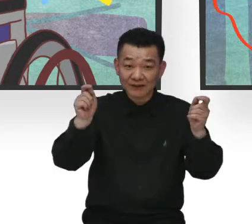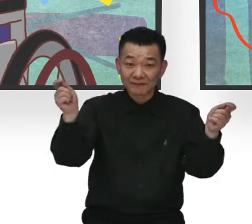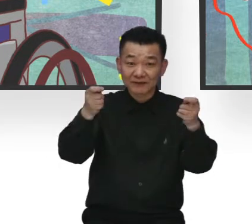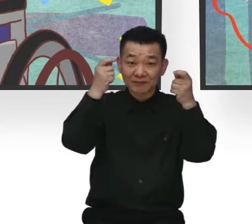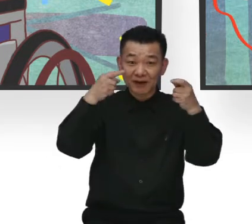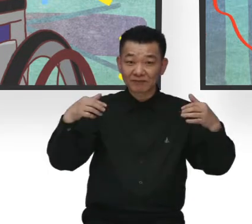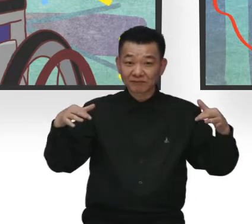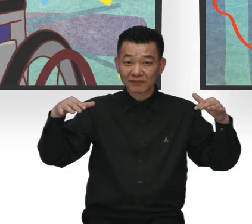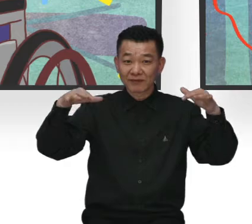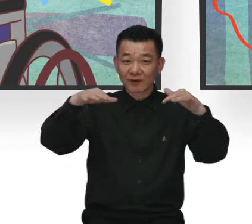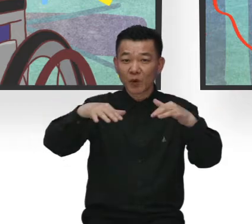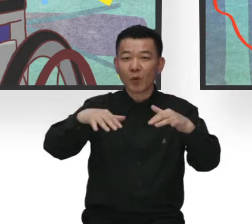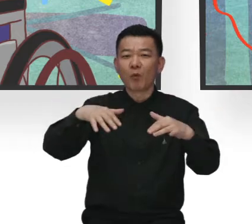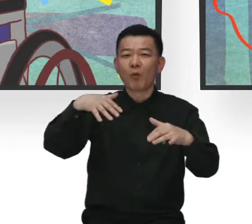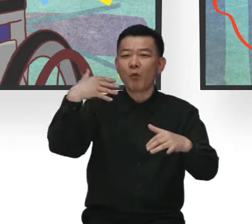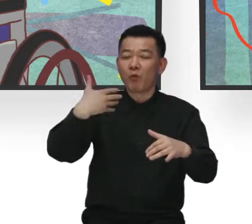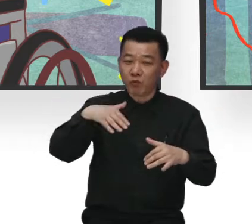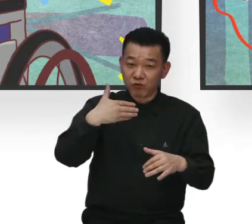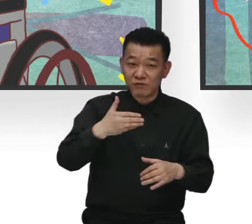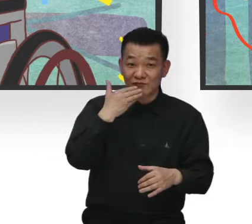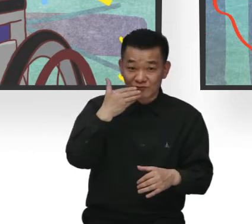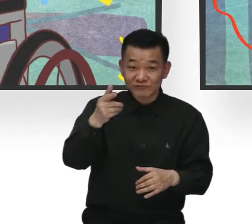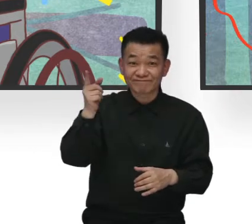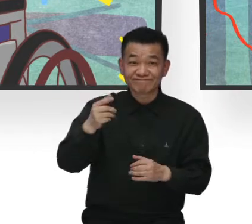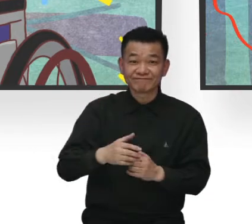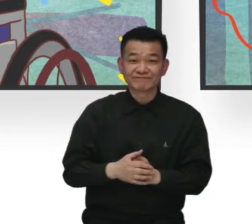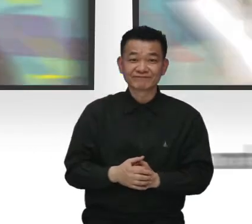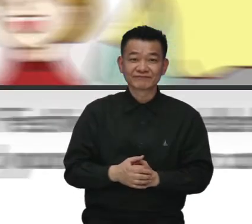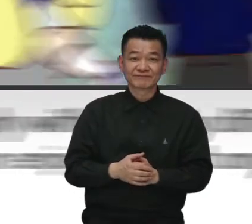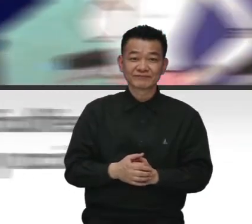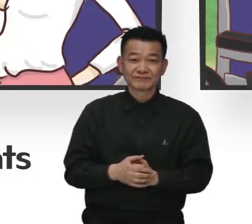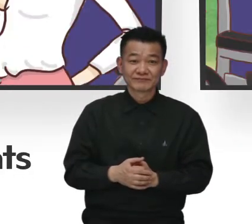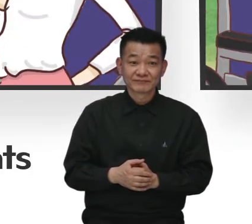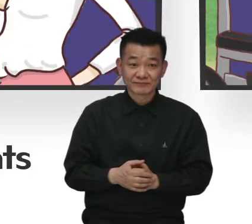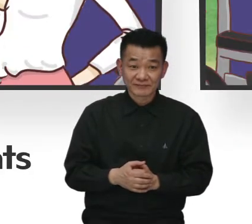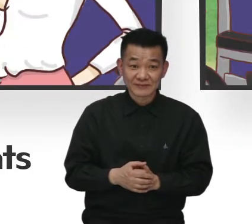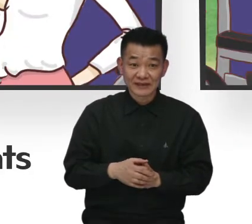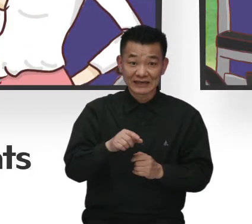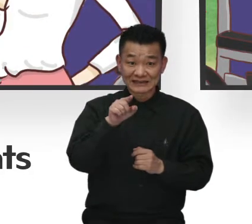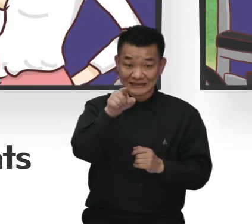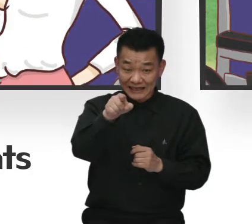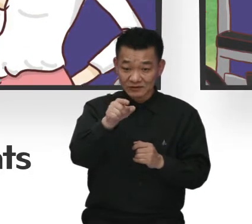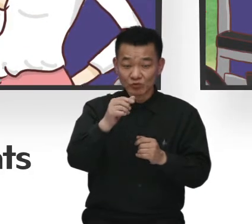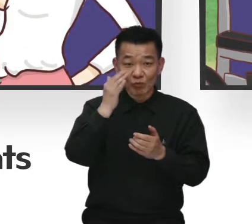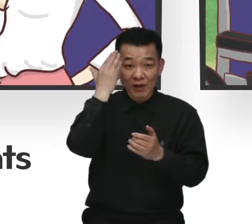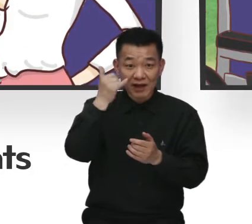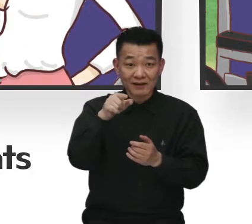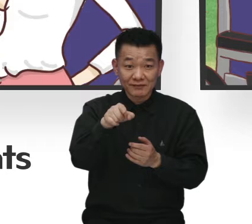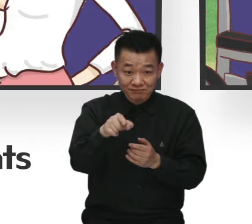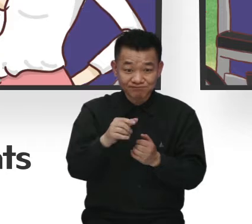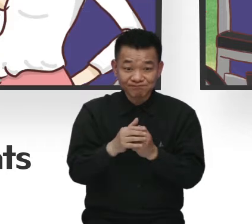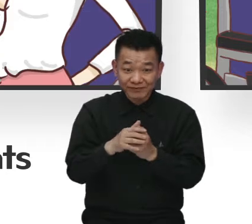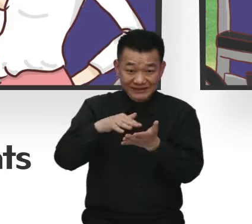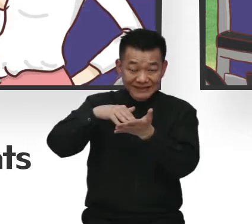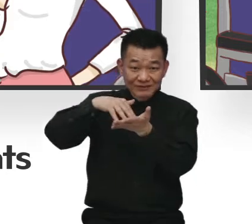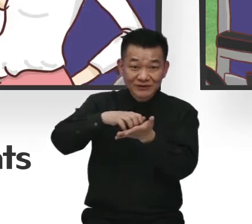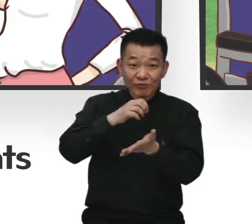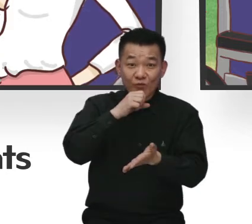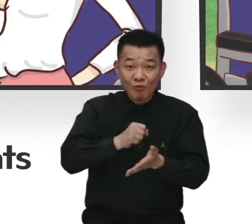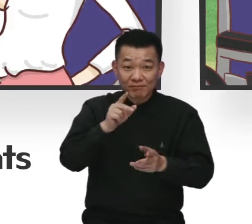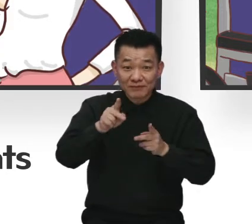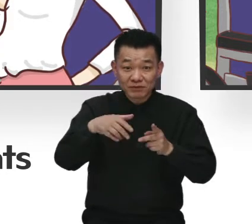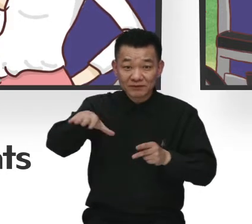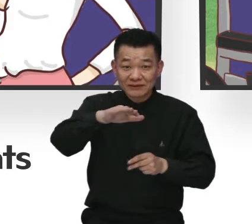so that anyone can easily participate in the festival. Thanks to their efforts, the elderly who have